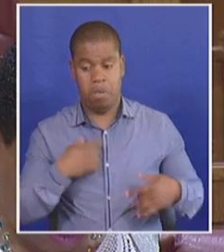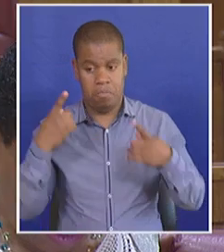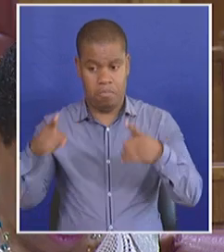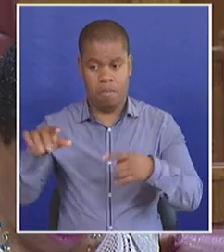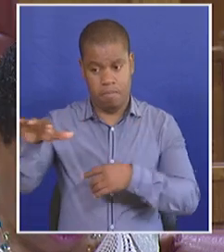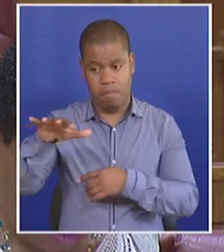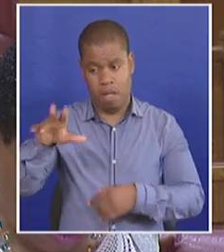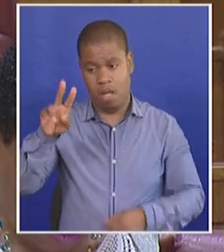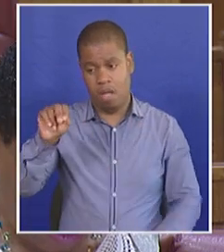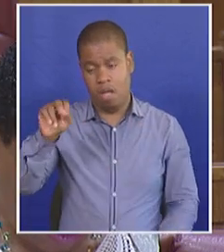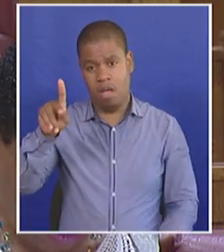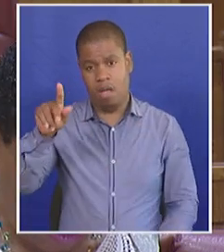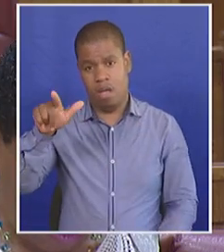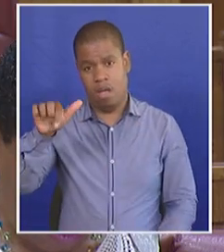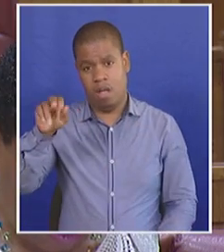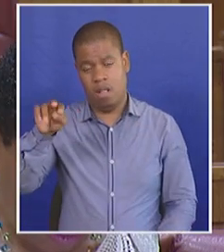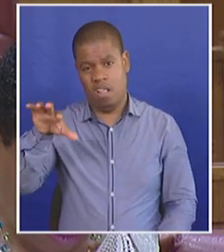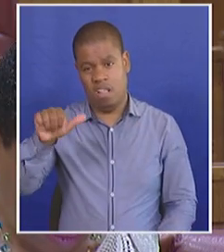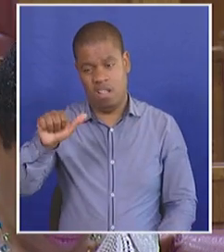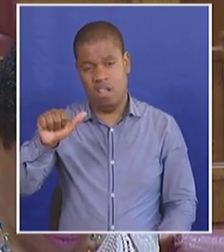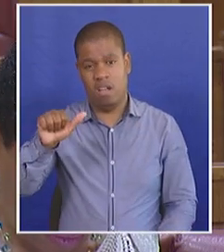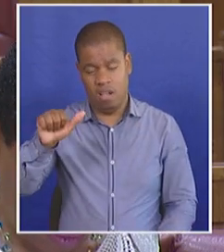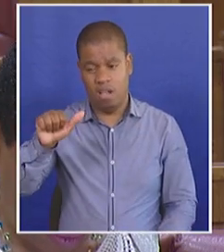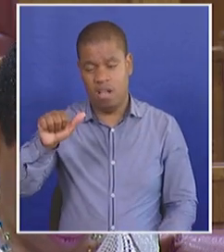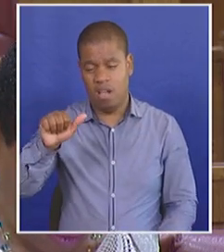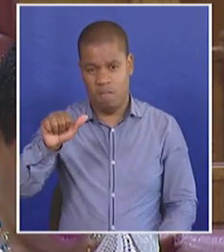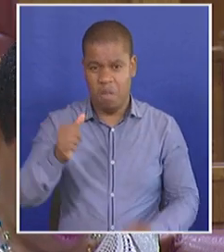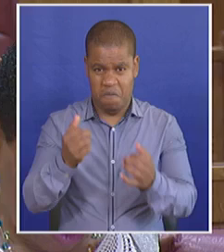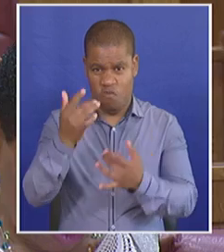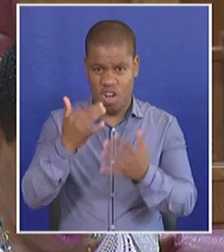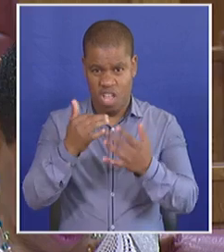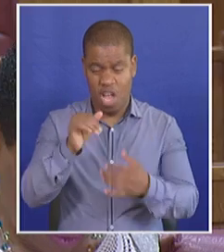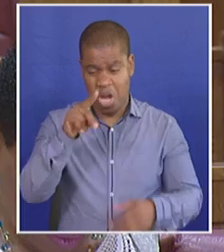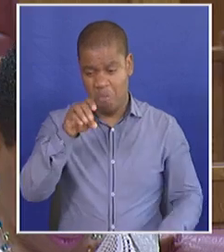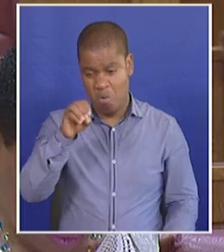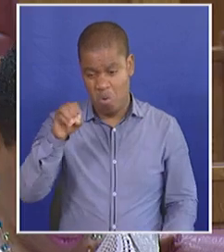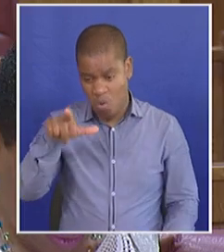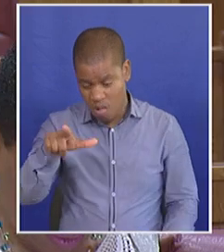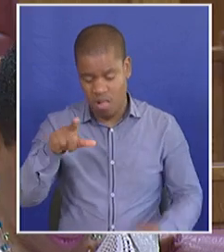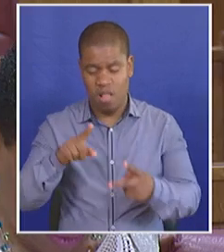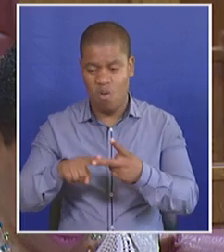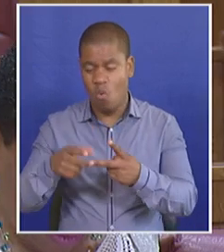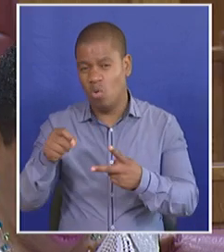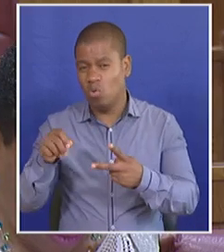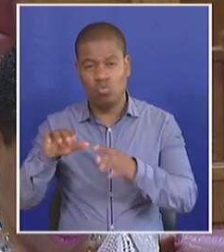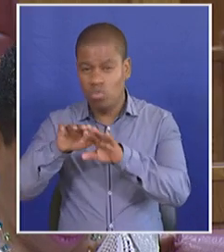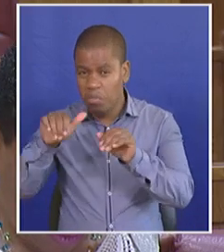not the fire pools, swimming pool, amphitheater, crawl,